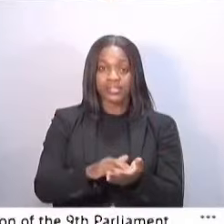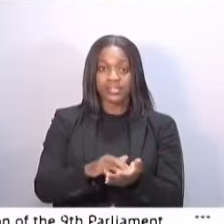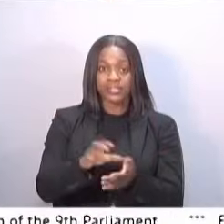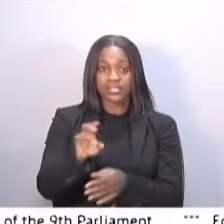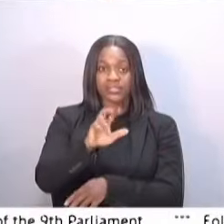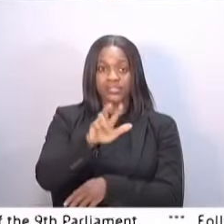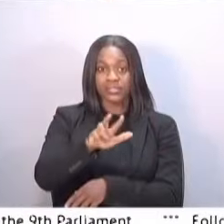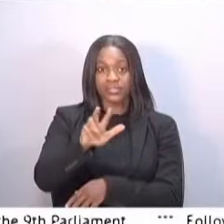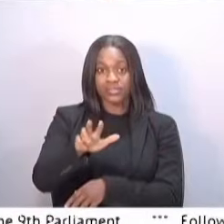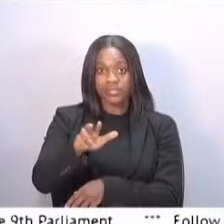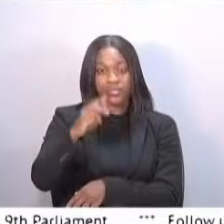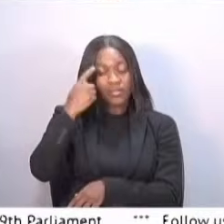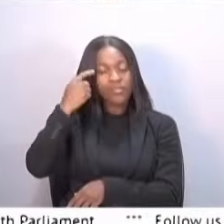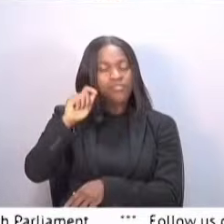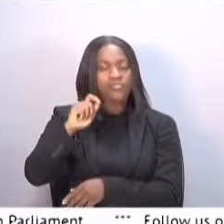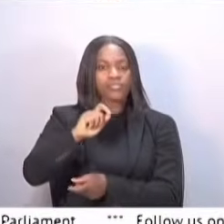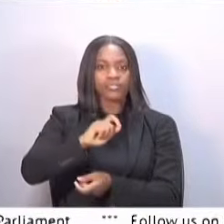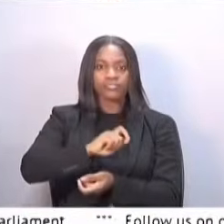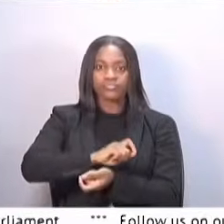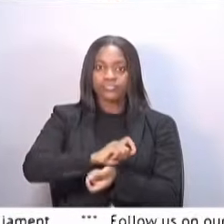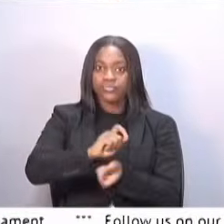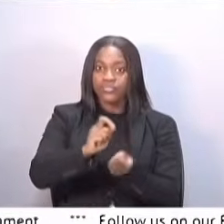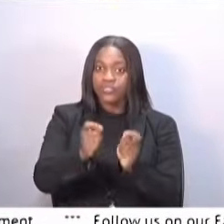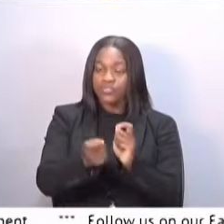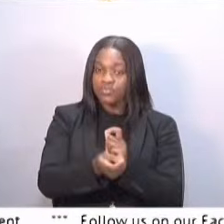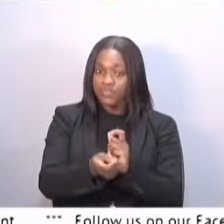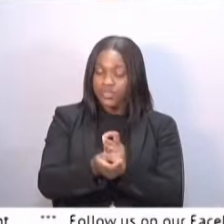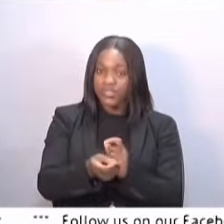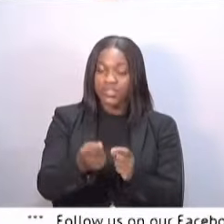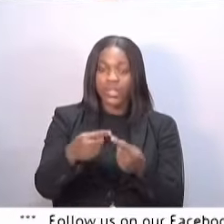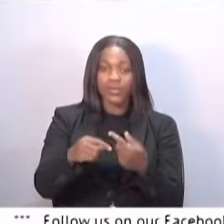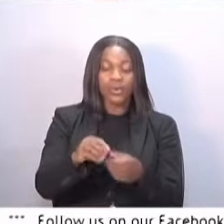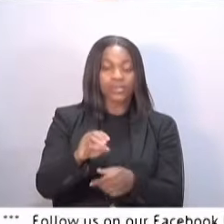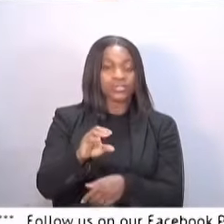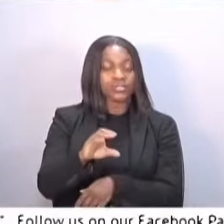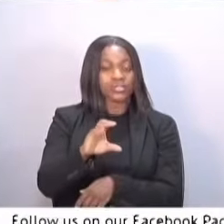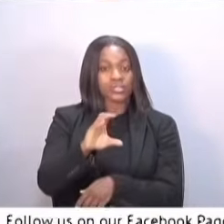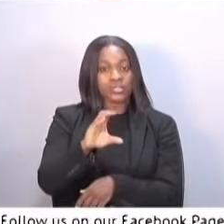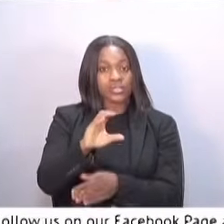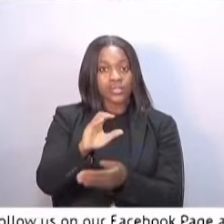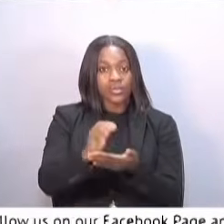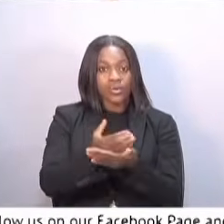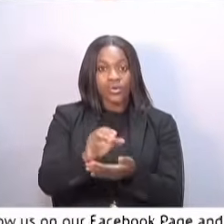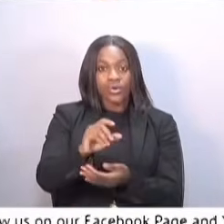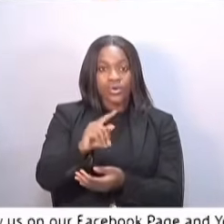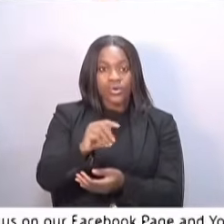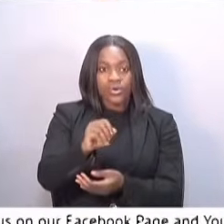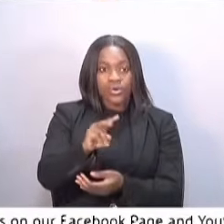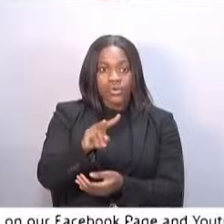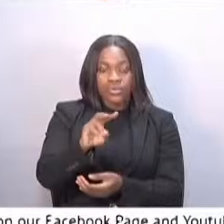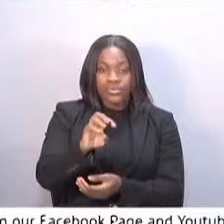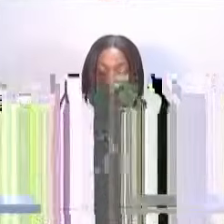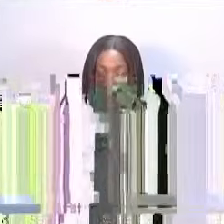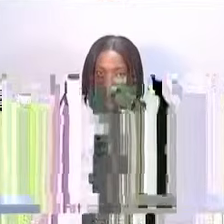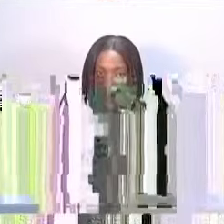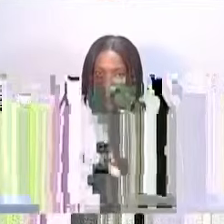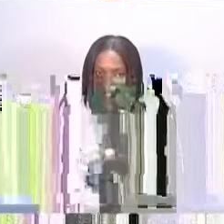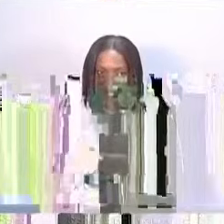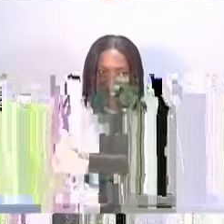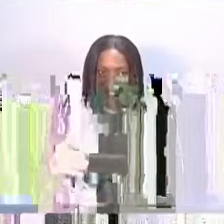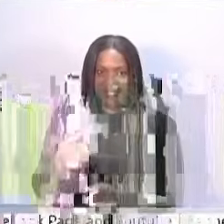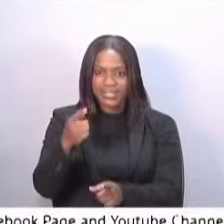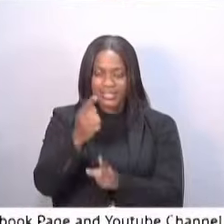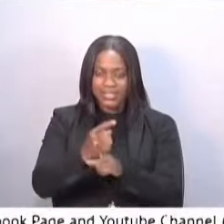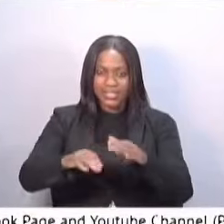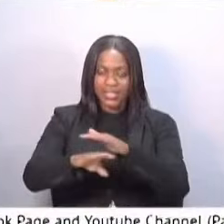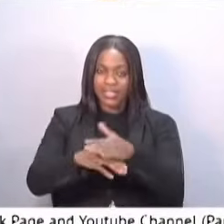11,733 for project on transformative claim in cook stoves, compost, and rice cultivation, just under the